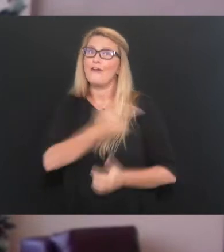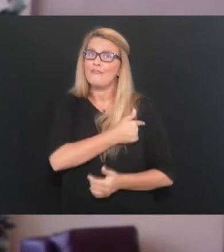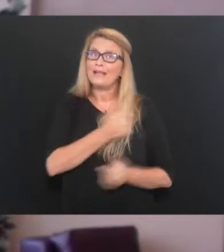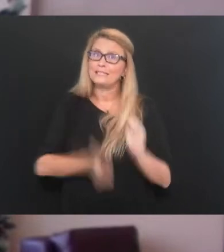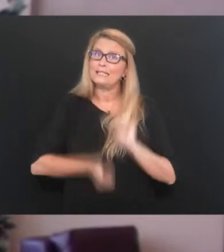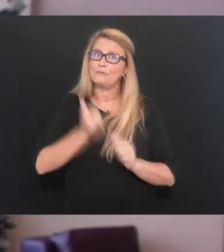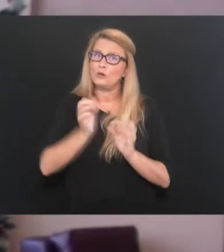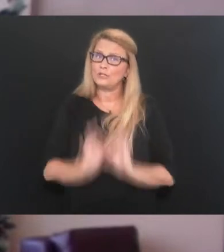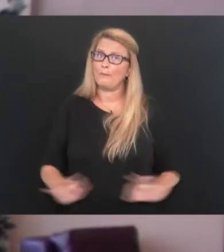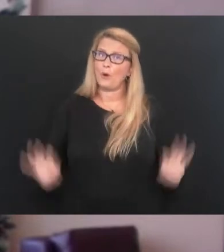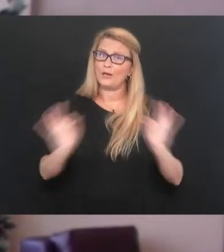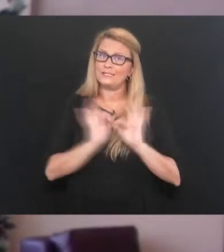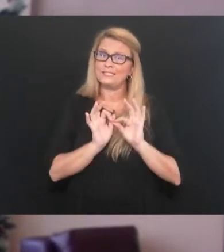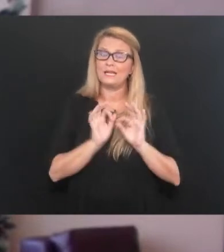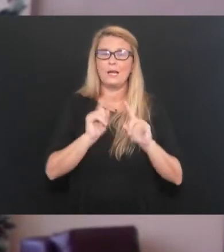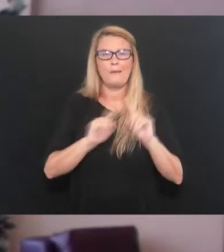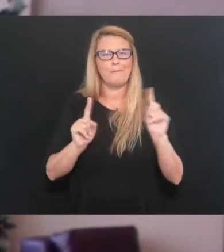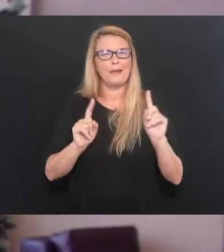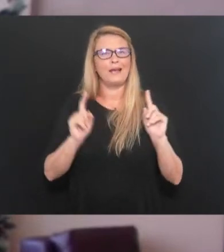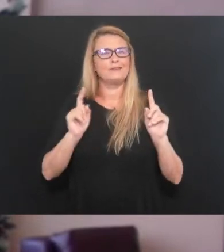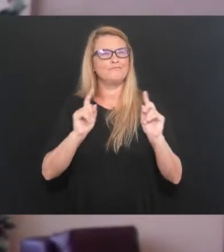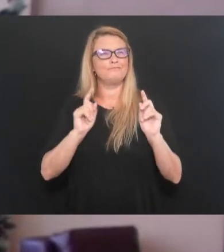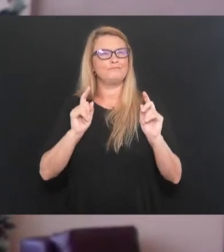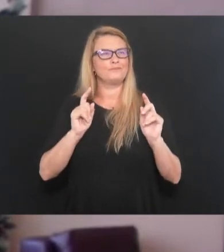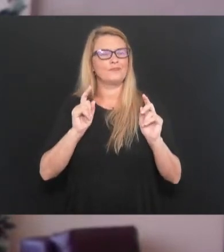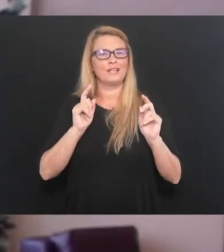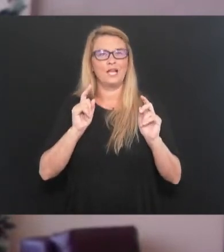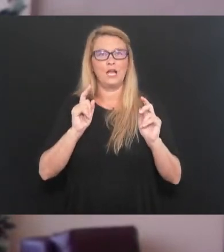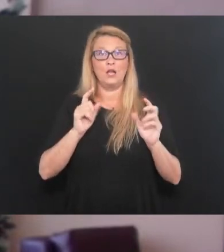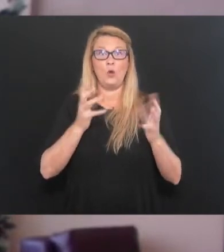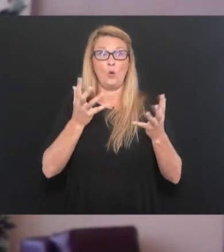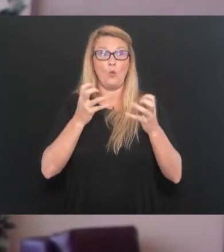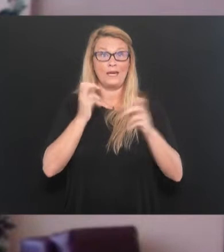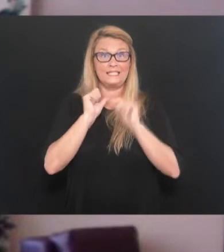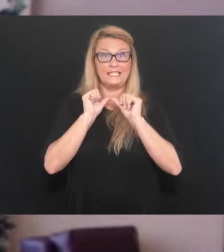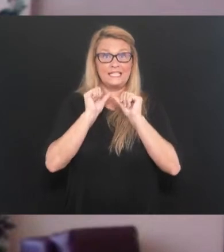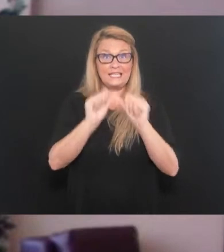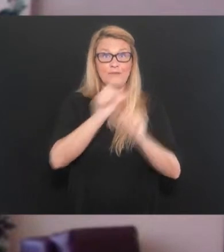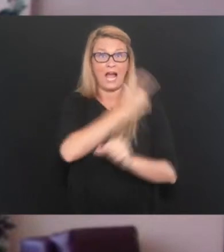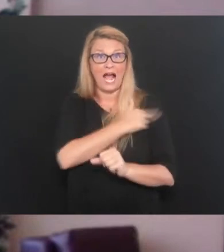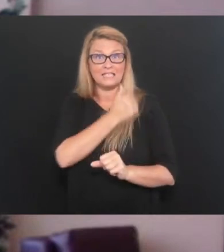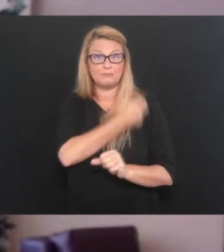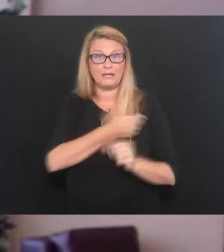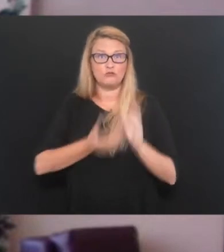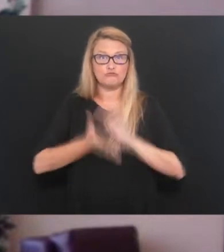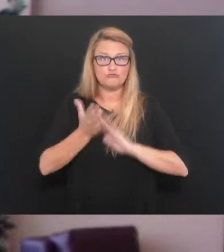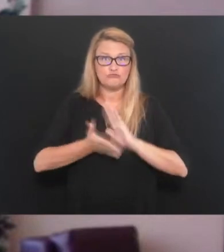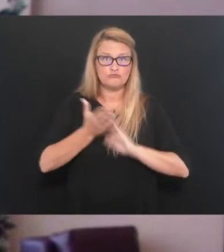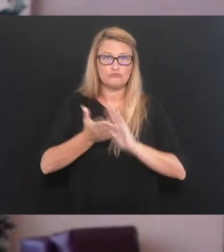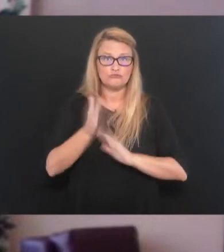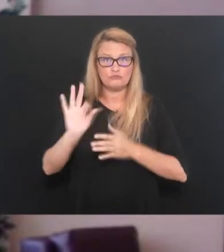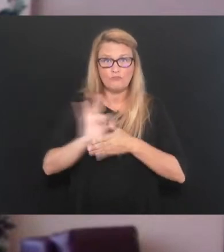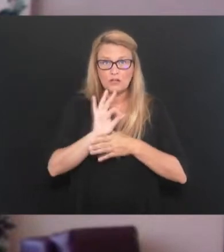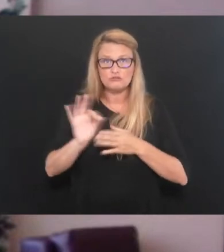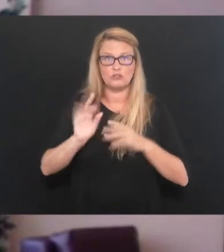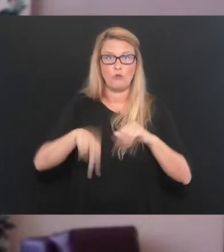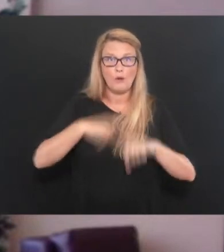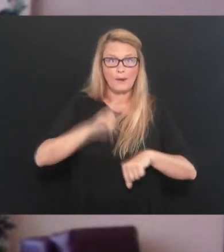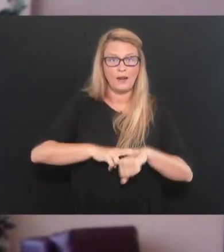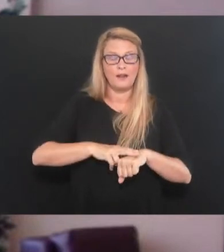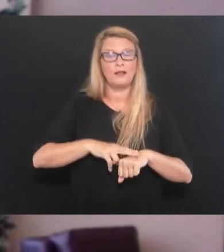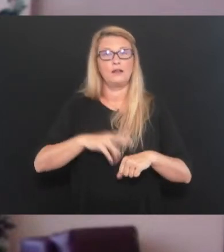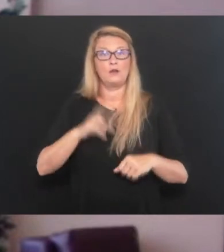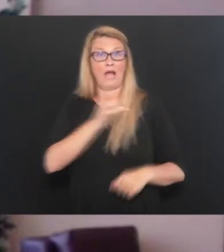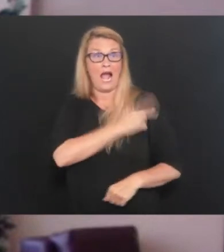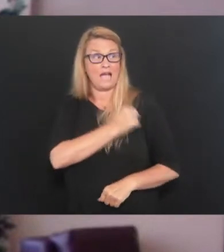important, but also how well we can maintain our hospitals' functions. Because we know, as we've said before, that when hospitals